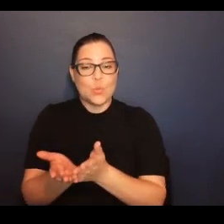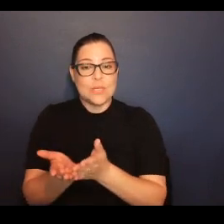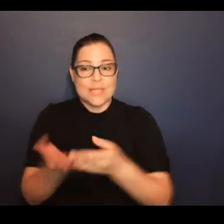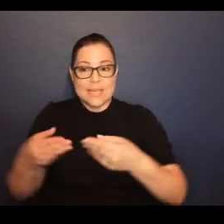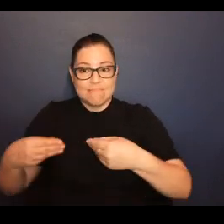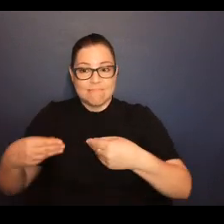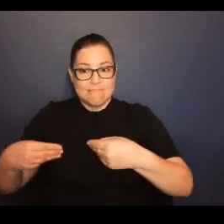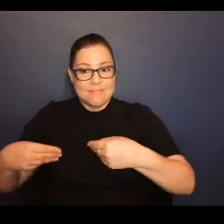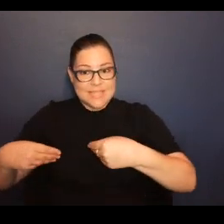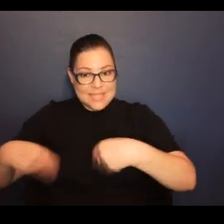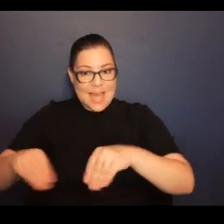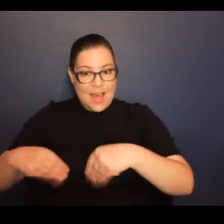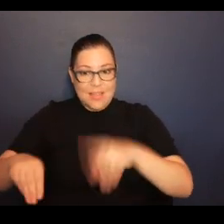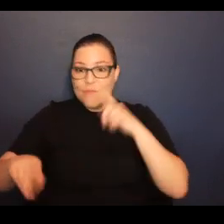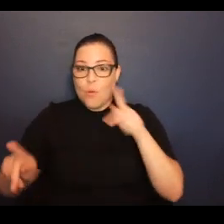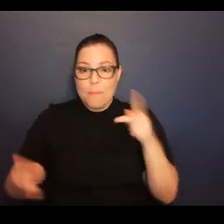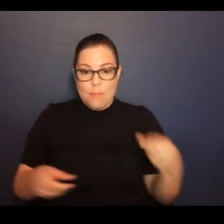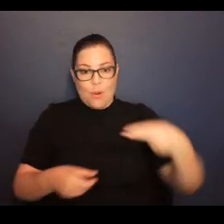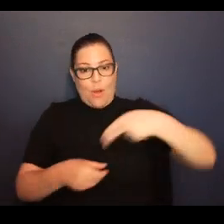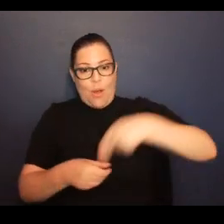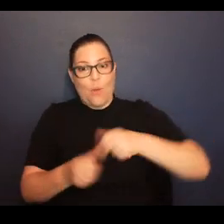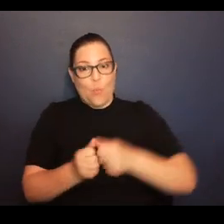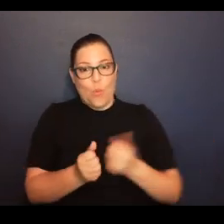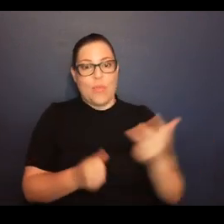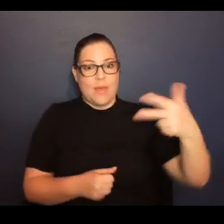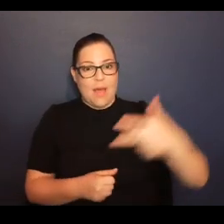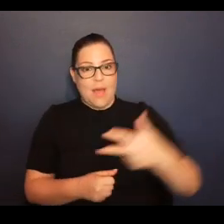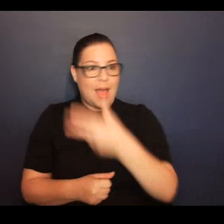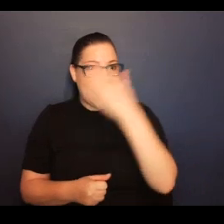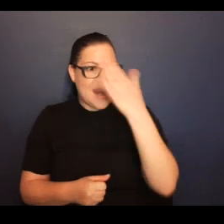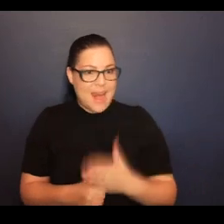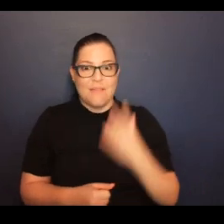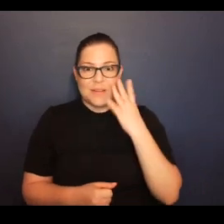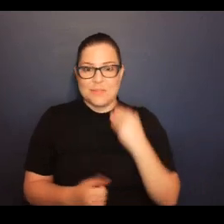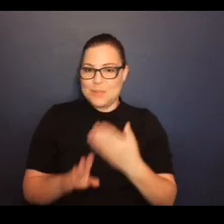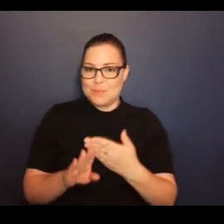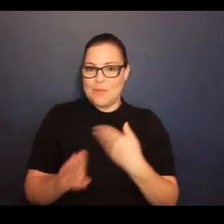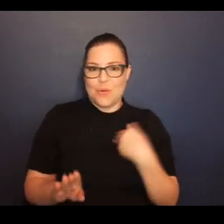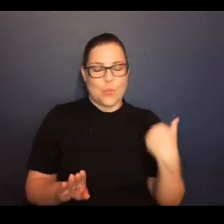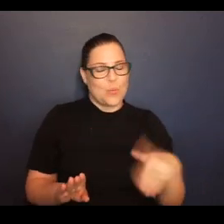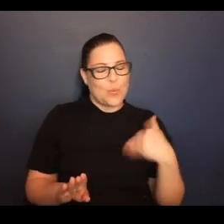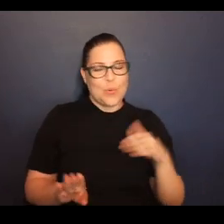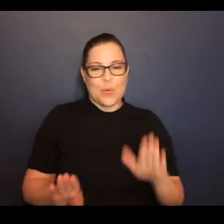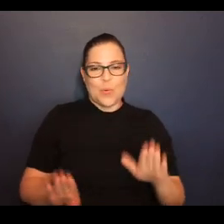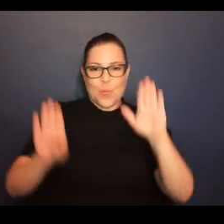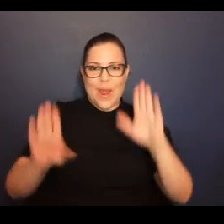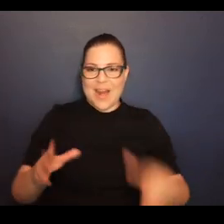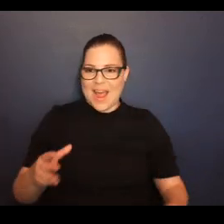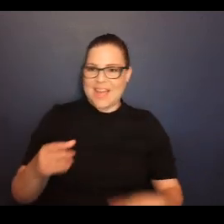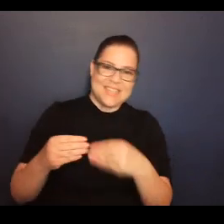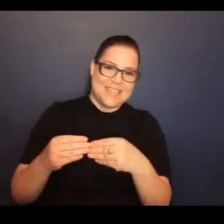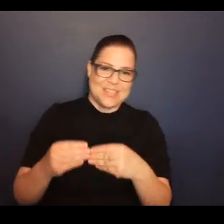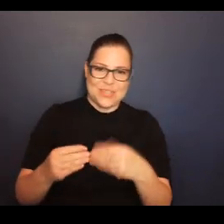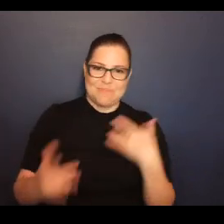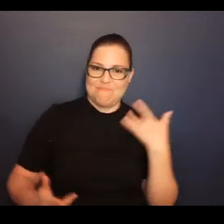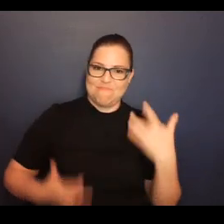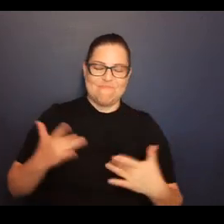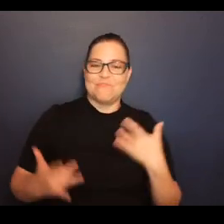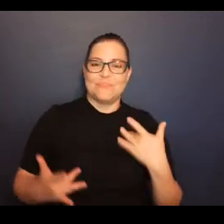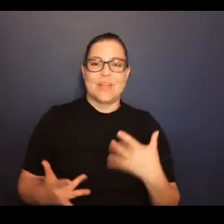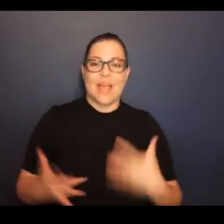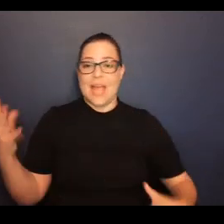community members to participate in the Holiday Boat Parade. We've never actually been able to do that before, so that was a great addition to this year's event. We did have a